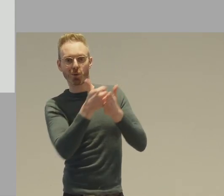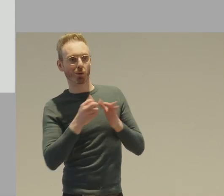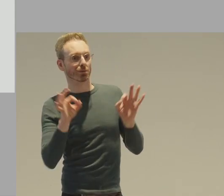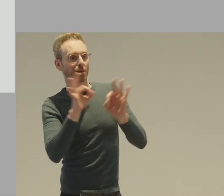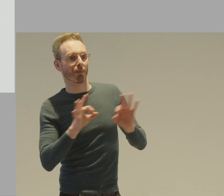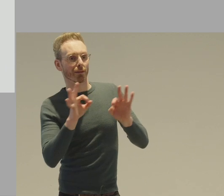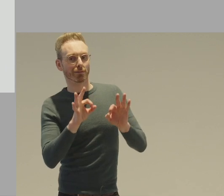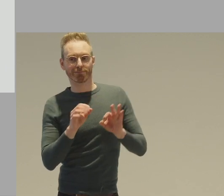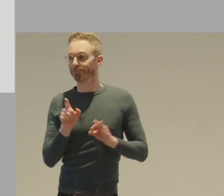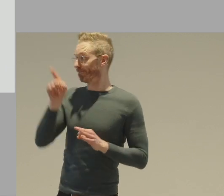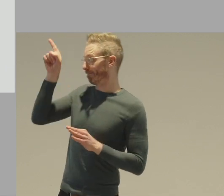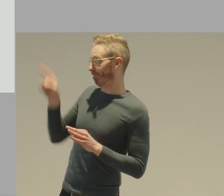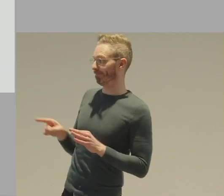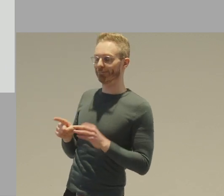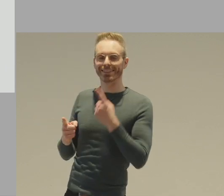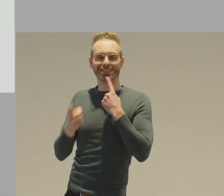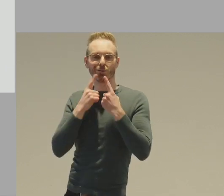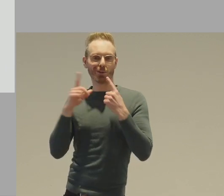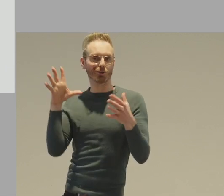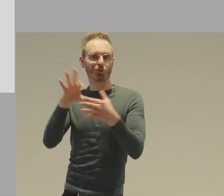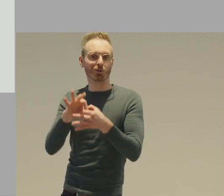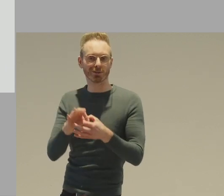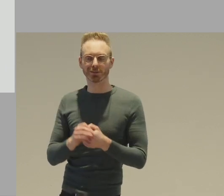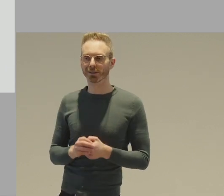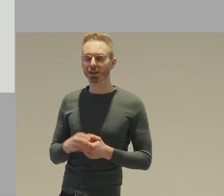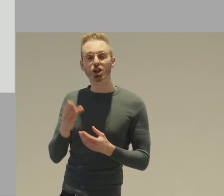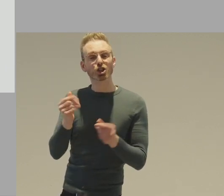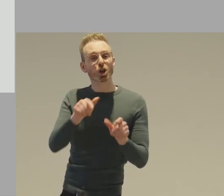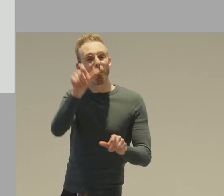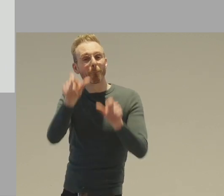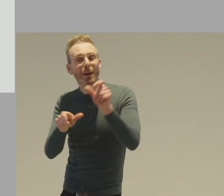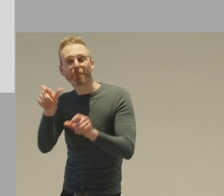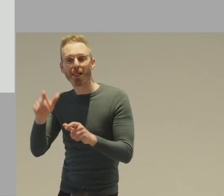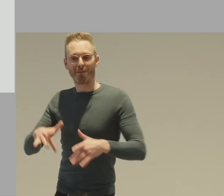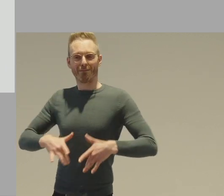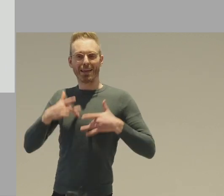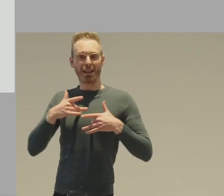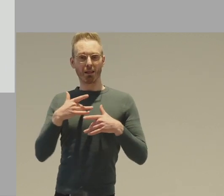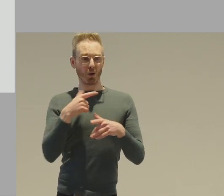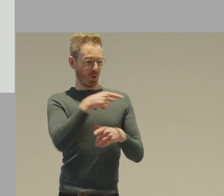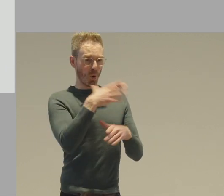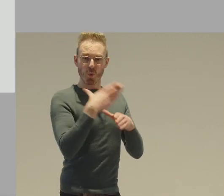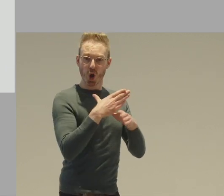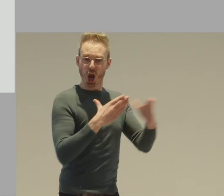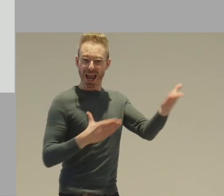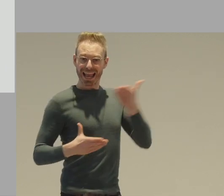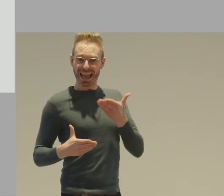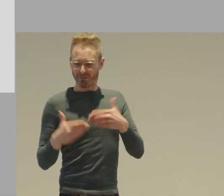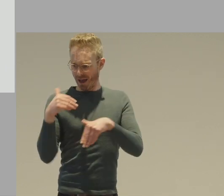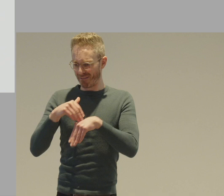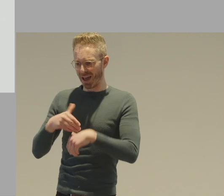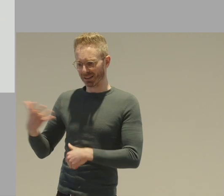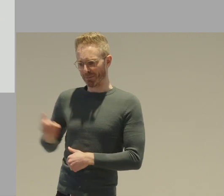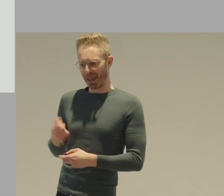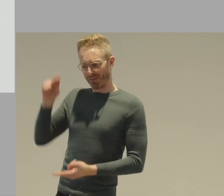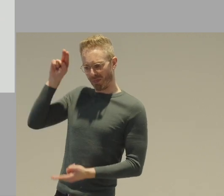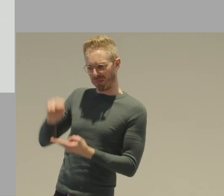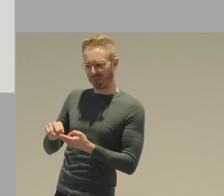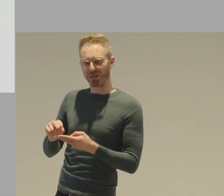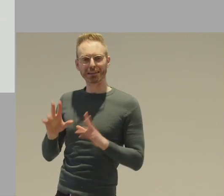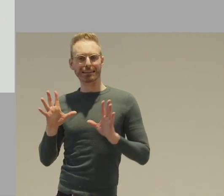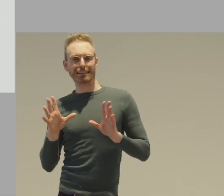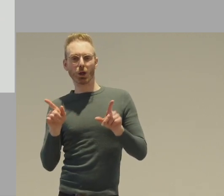is that they're scared this might affect their benefits. And if it's unstable work, they might not want to do it. So